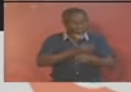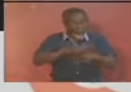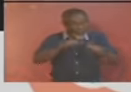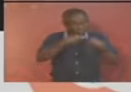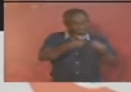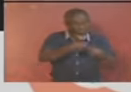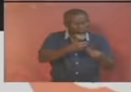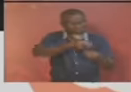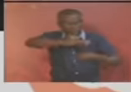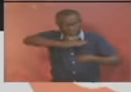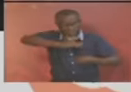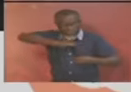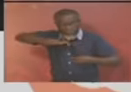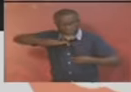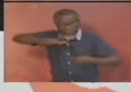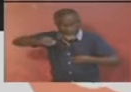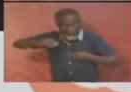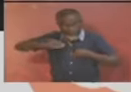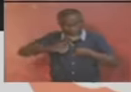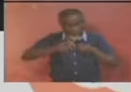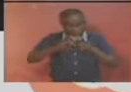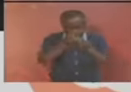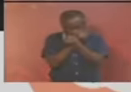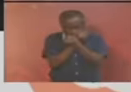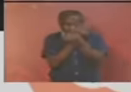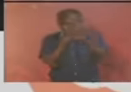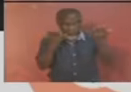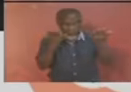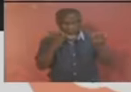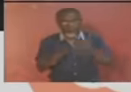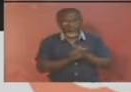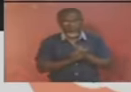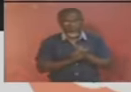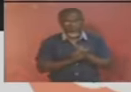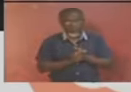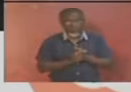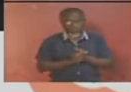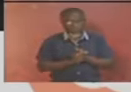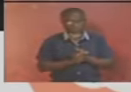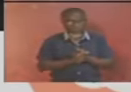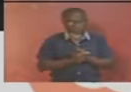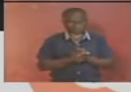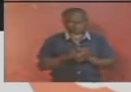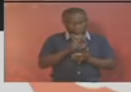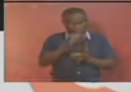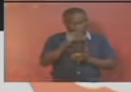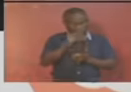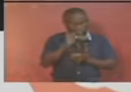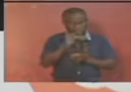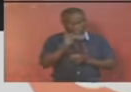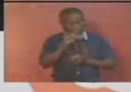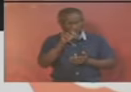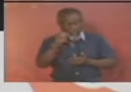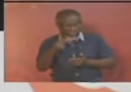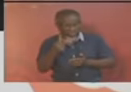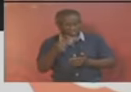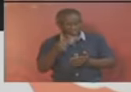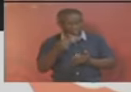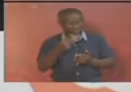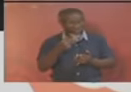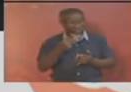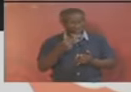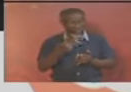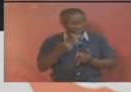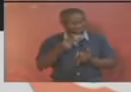epidemiological information, and twice per week on a Monday and a Tuesday, we produce a situation report that gives